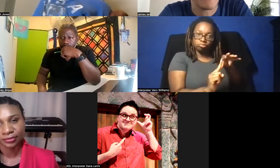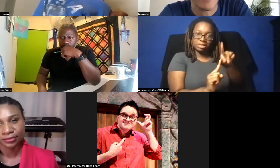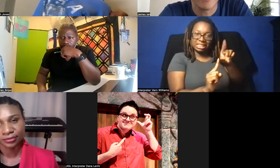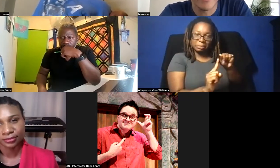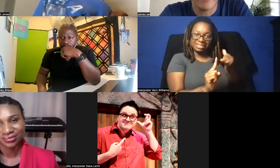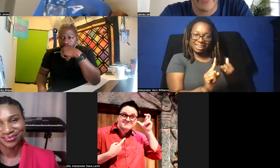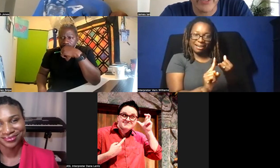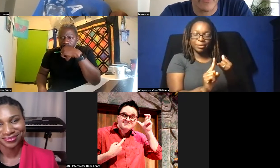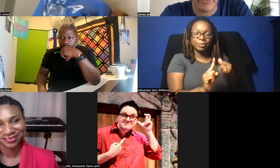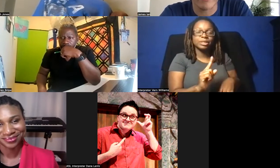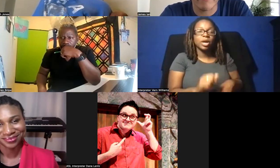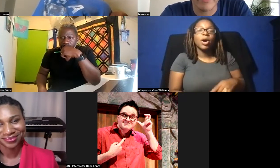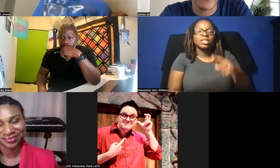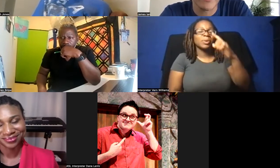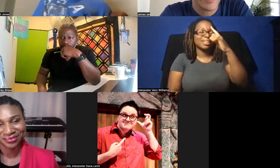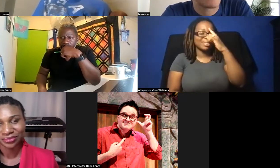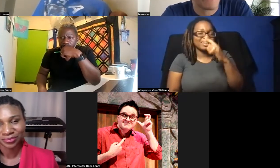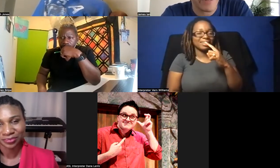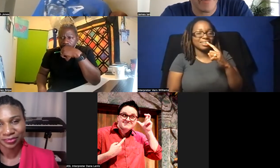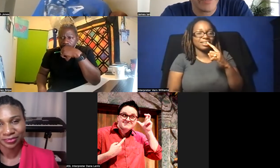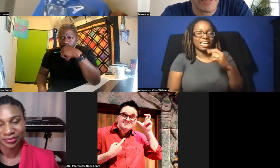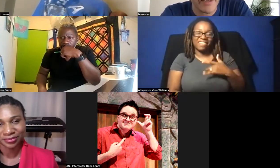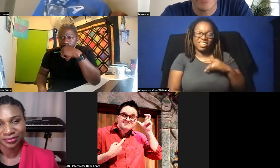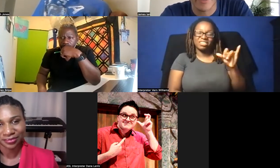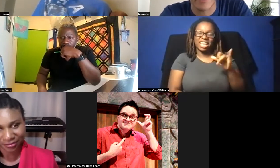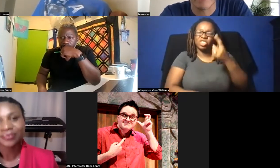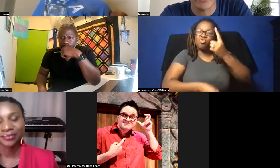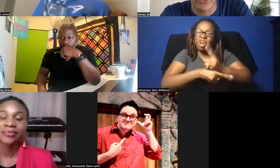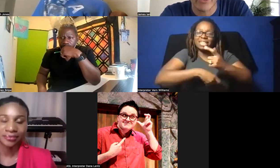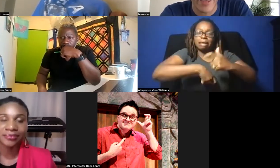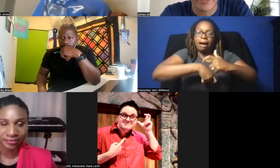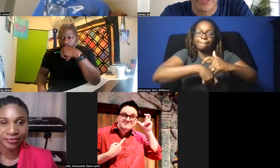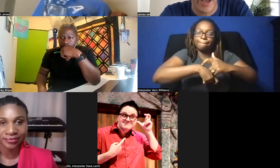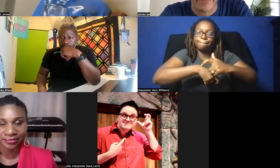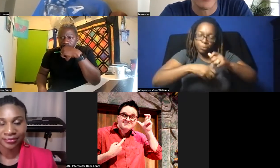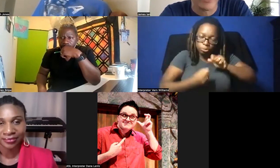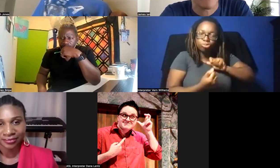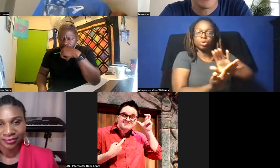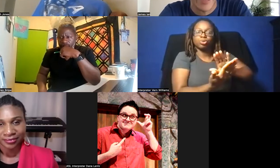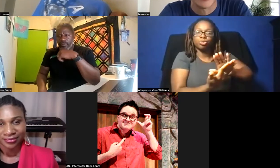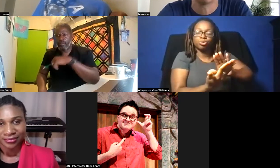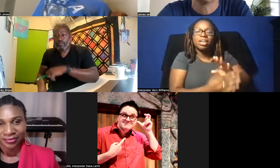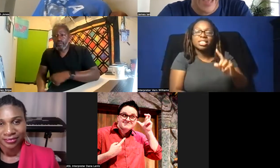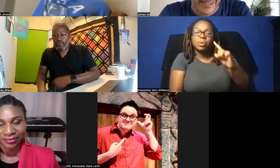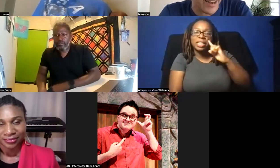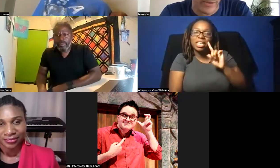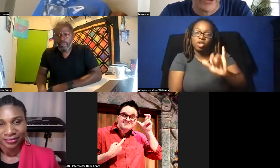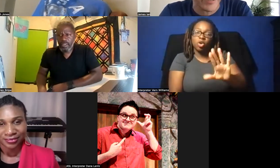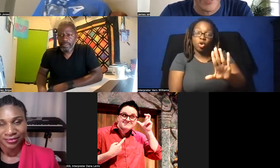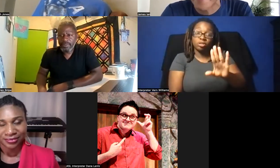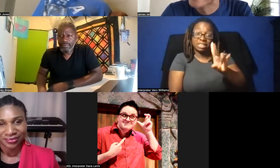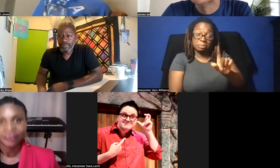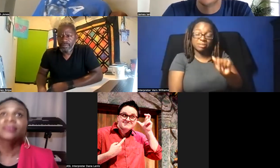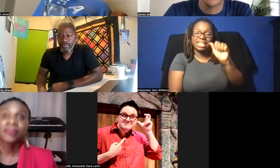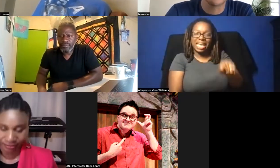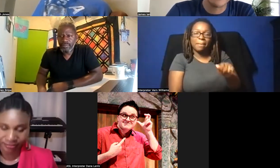so I think this feels like the right moment to me to do that. And so I think your disability can actually be an asset, is what I'm trying to